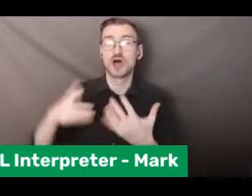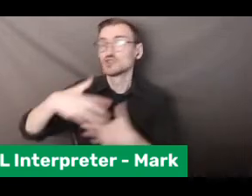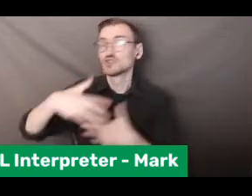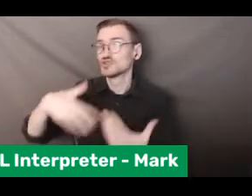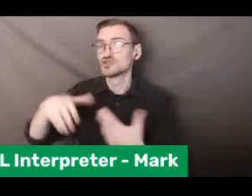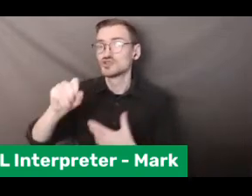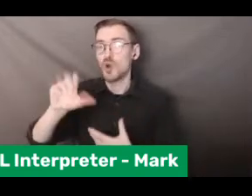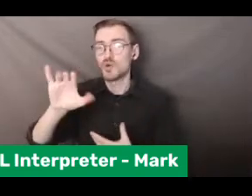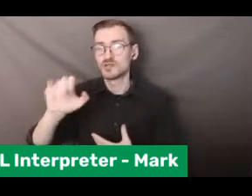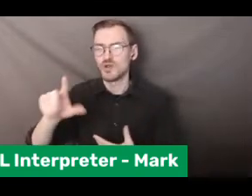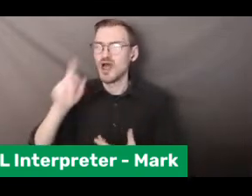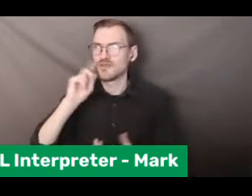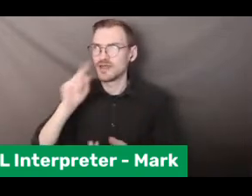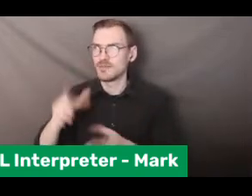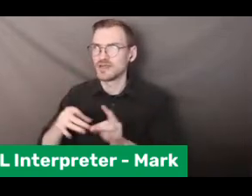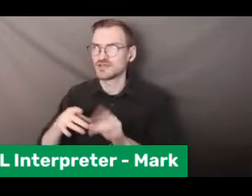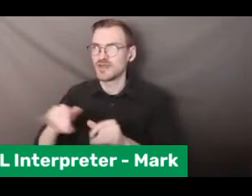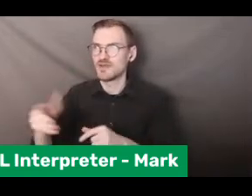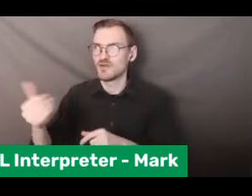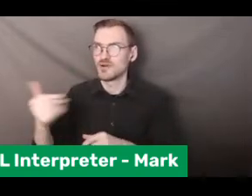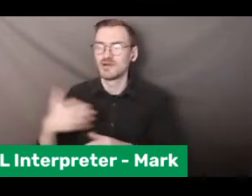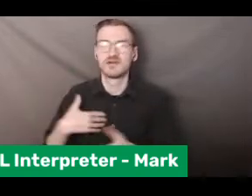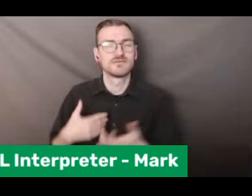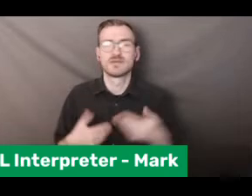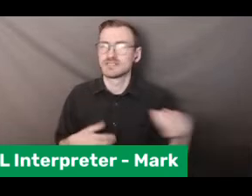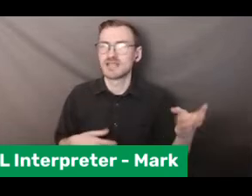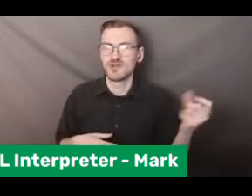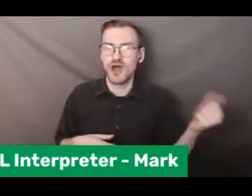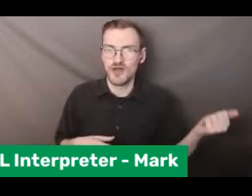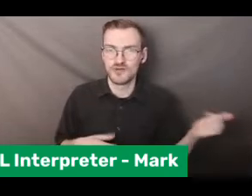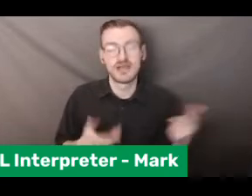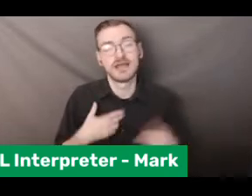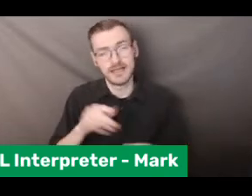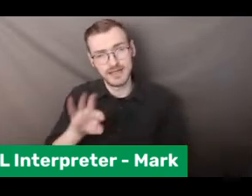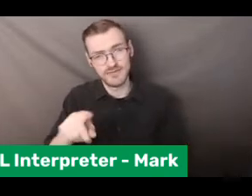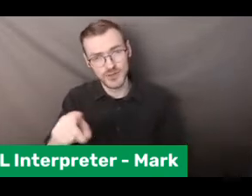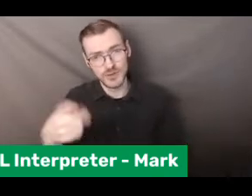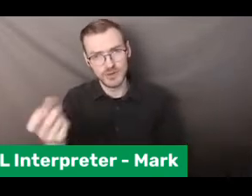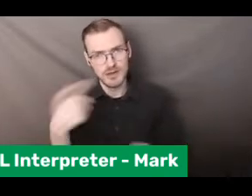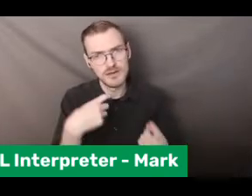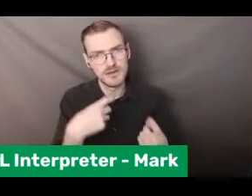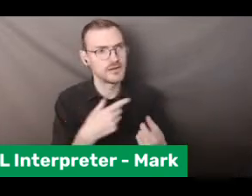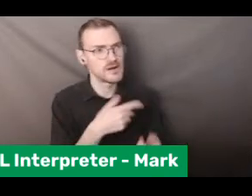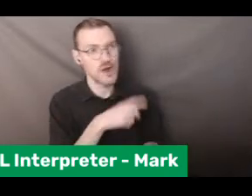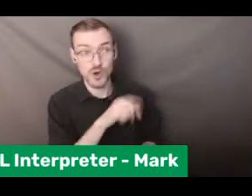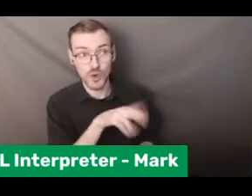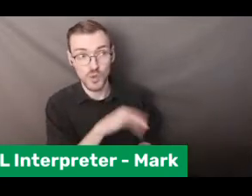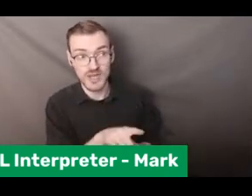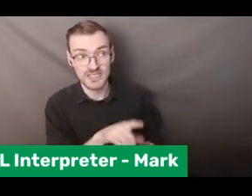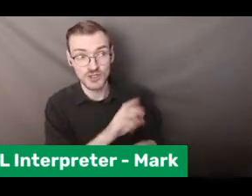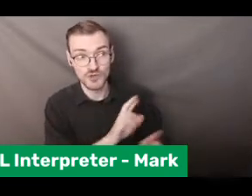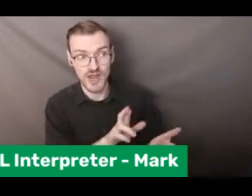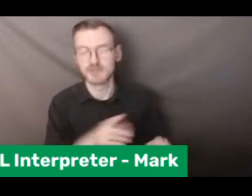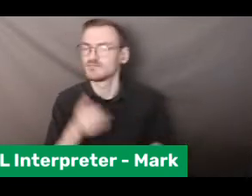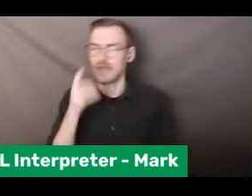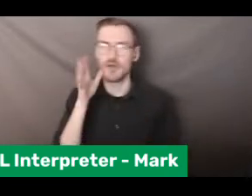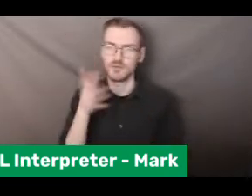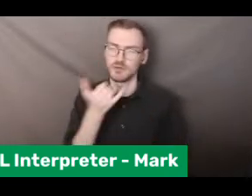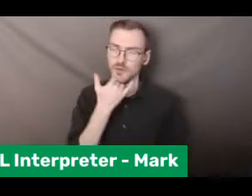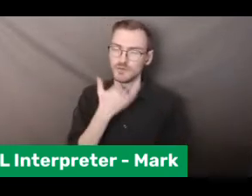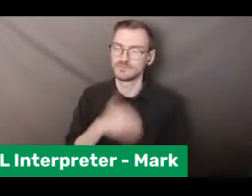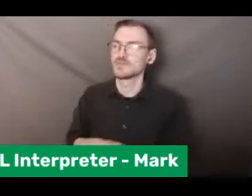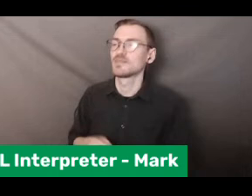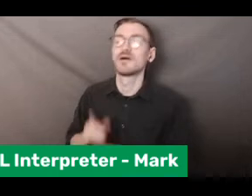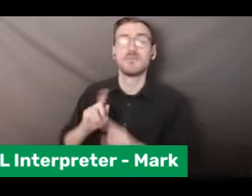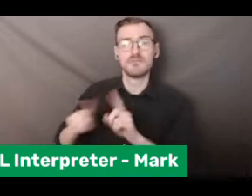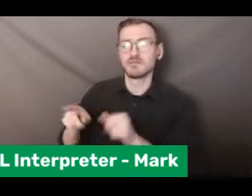other forms. Sorry, if you quiz me, I might get the quiz wrong. But essentially, Tara Yoso says that it's our responsibility to tap